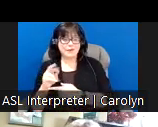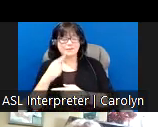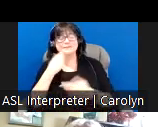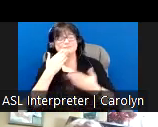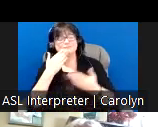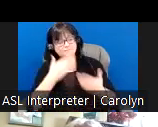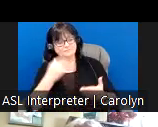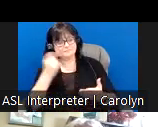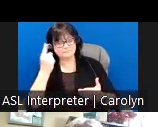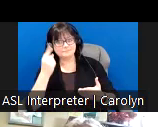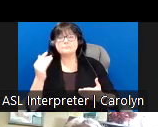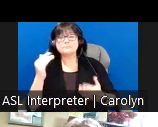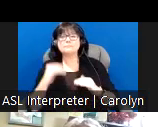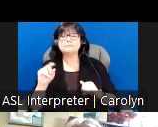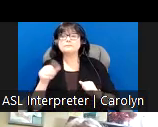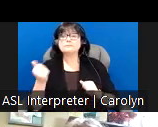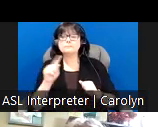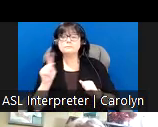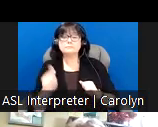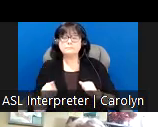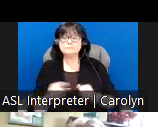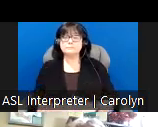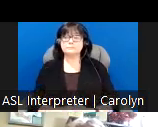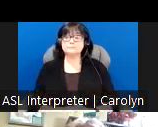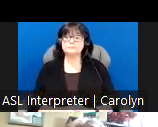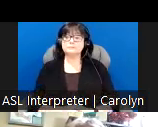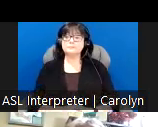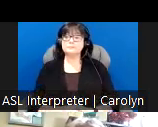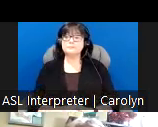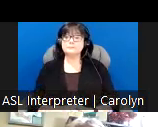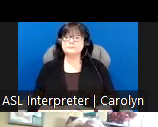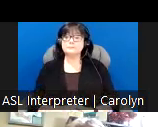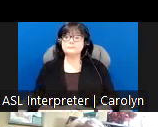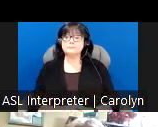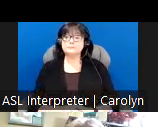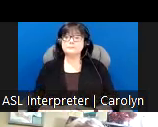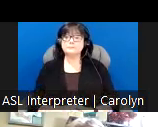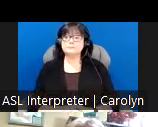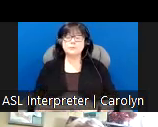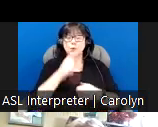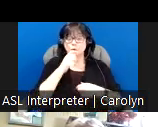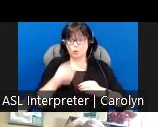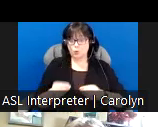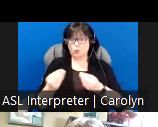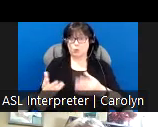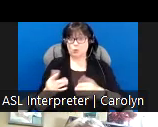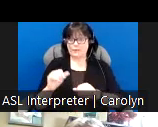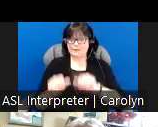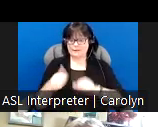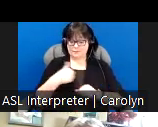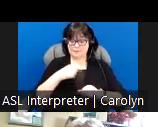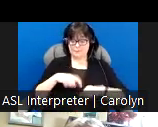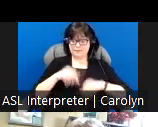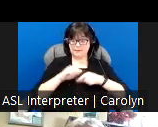There is another question. Is there any training requirements for people administering the